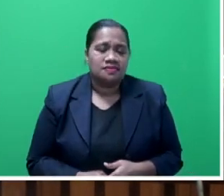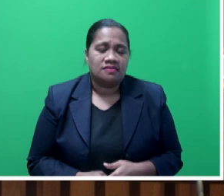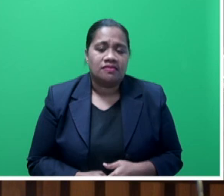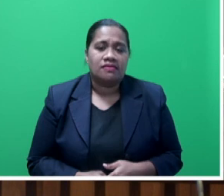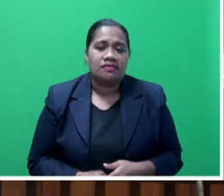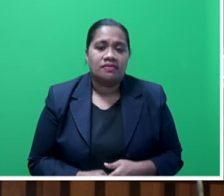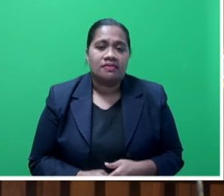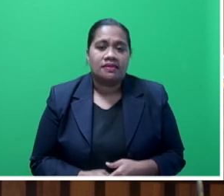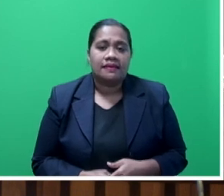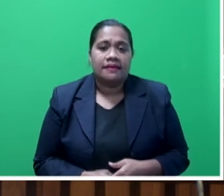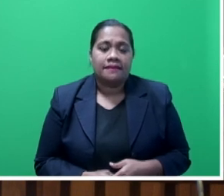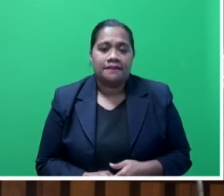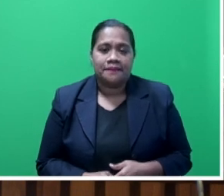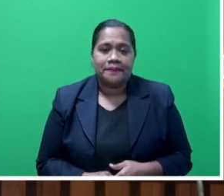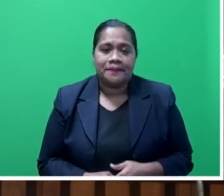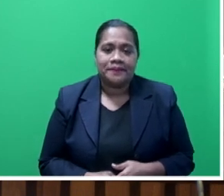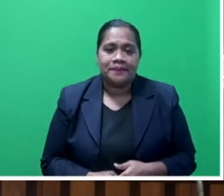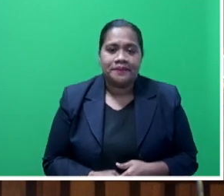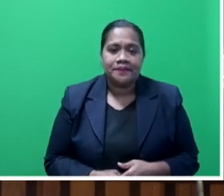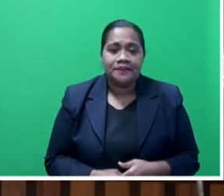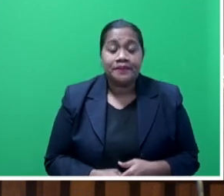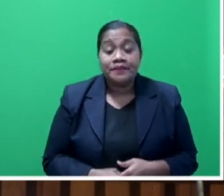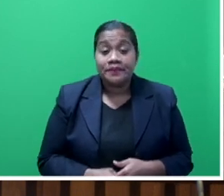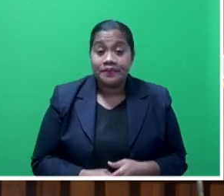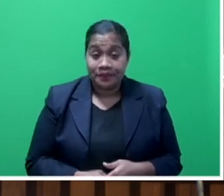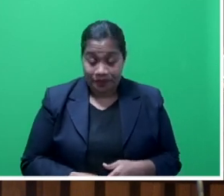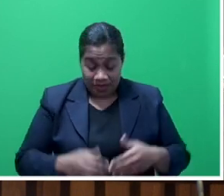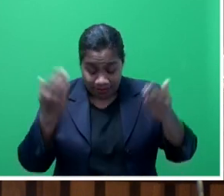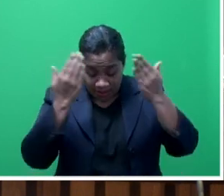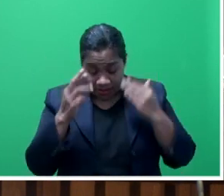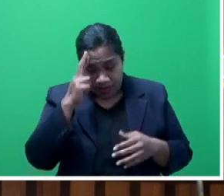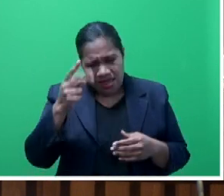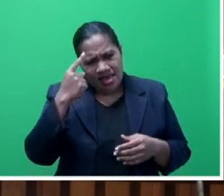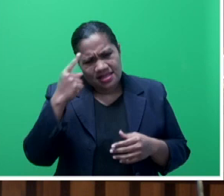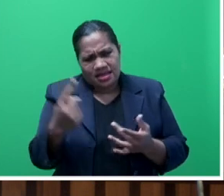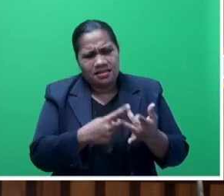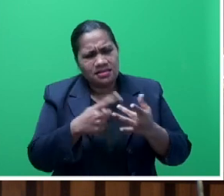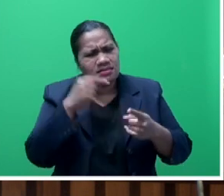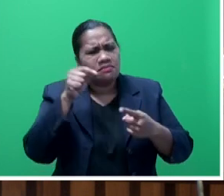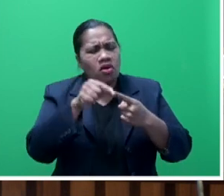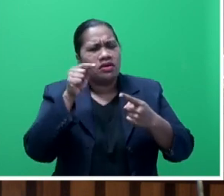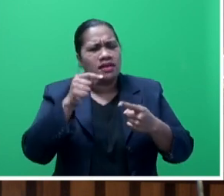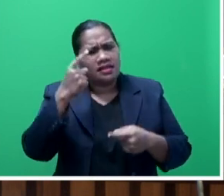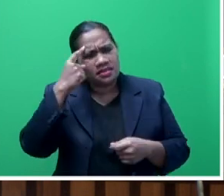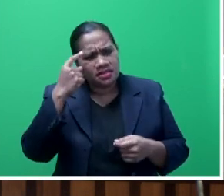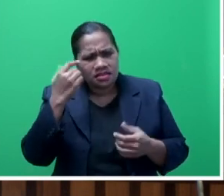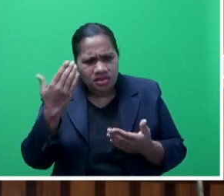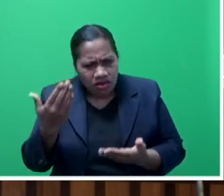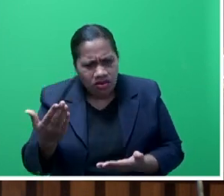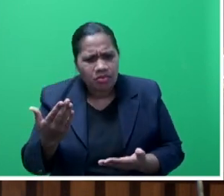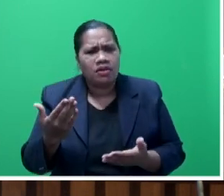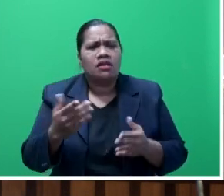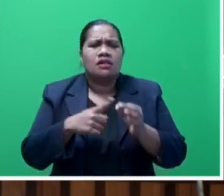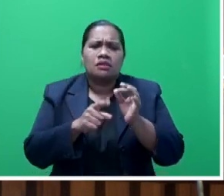sir, I think the other point is that, I think there's Honorable Prasad again went